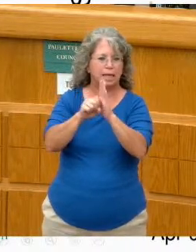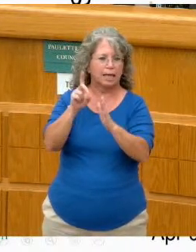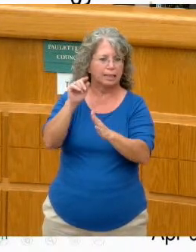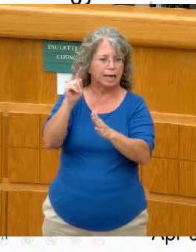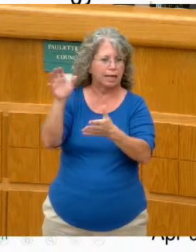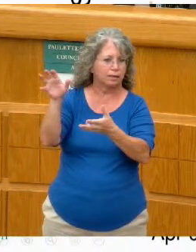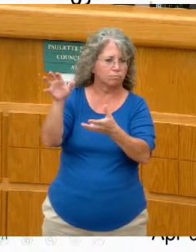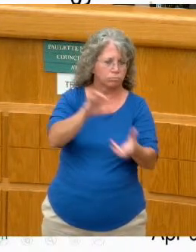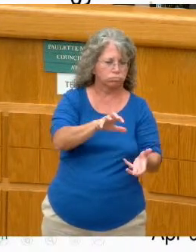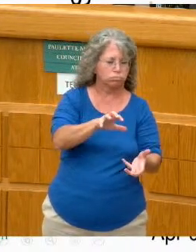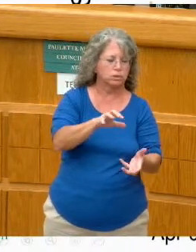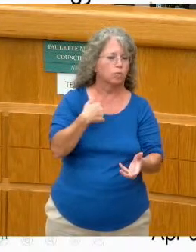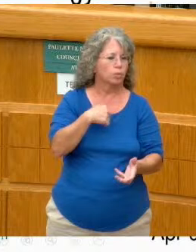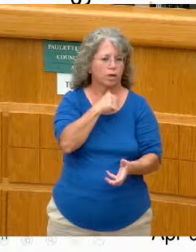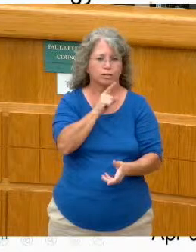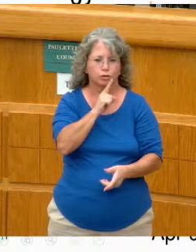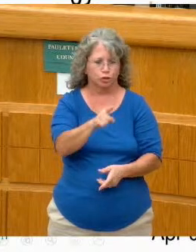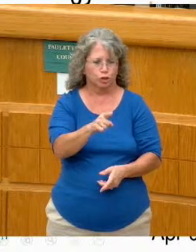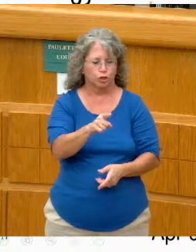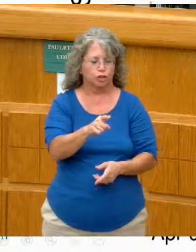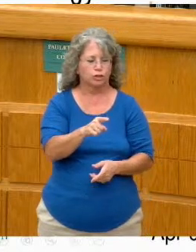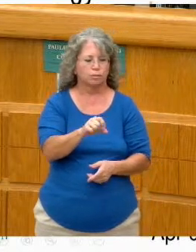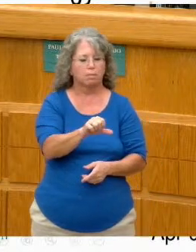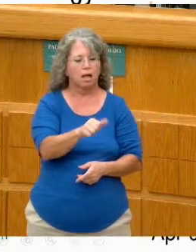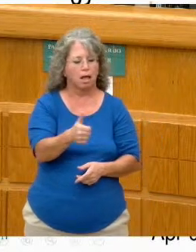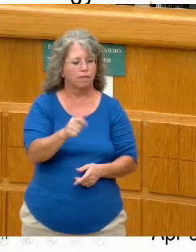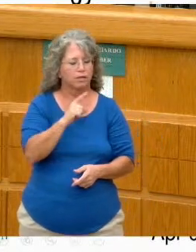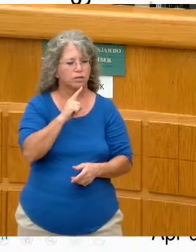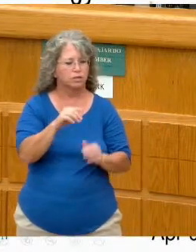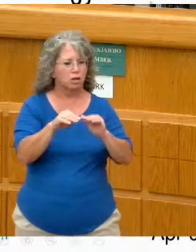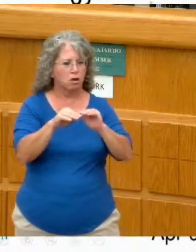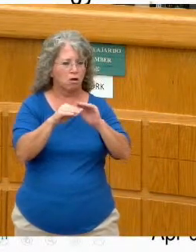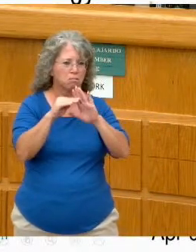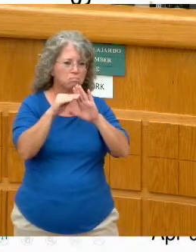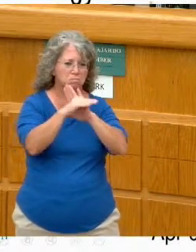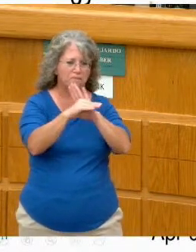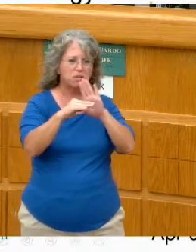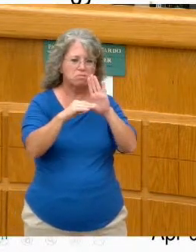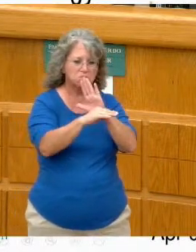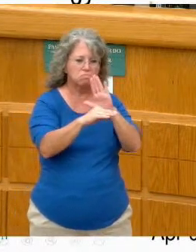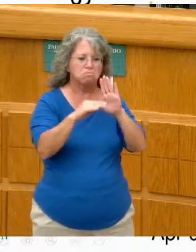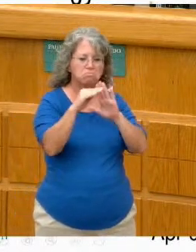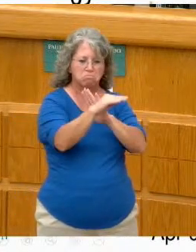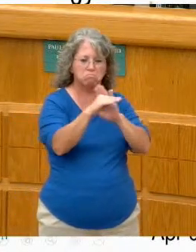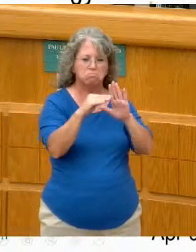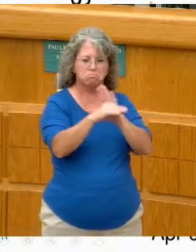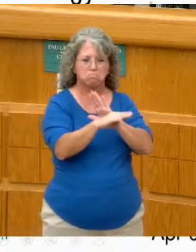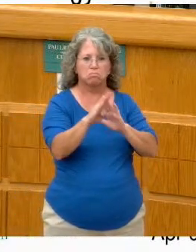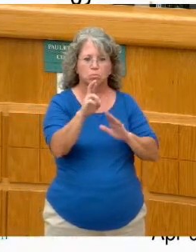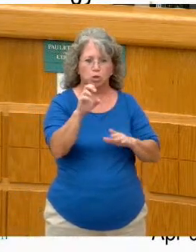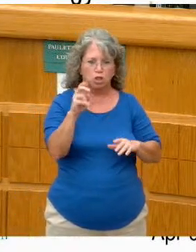other counties either staying level, like Brooks and Duval, or going down, like Refugio.